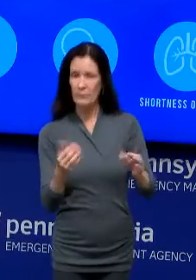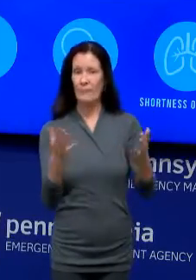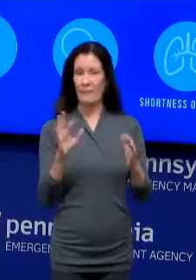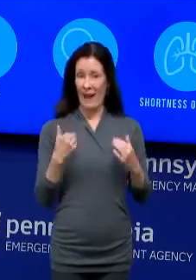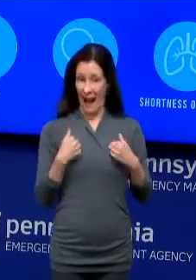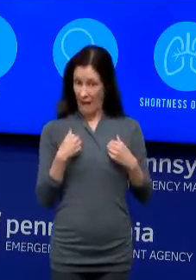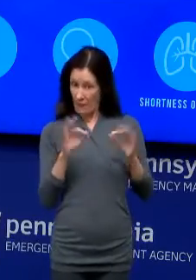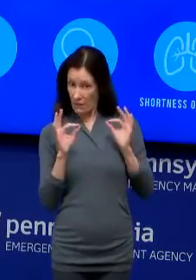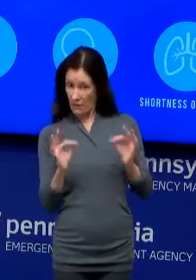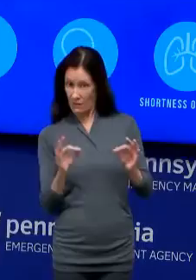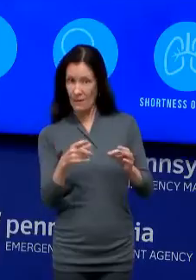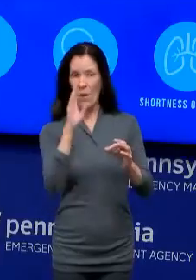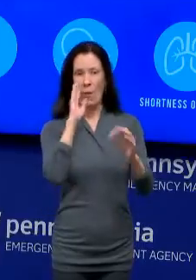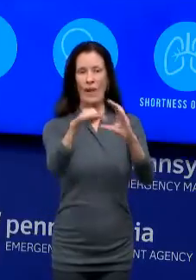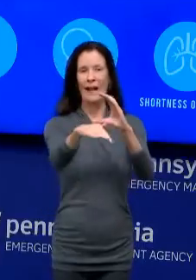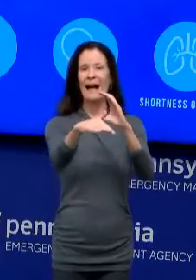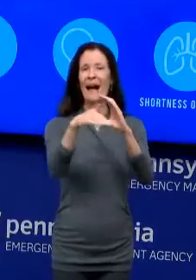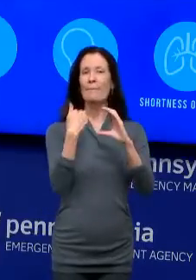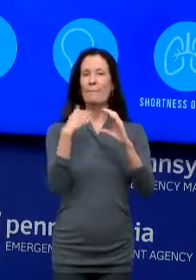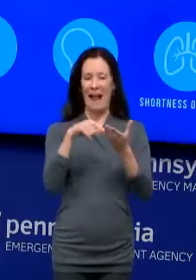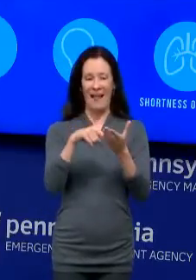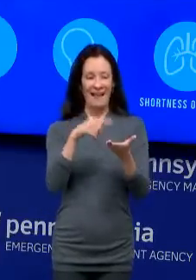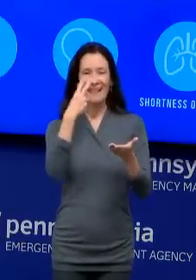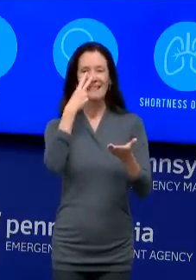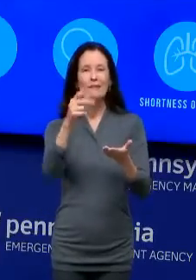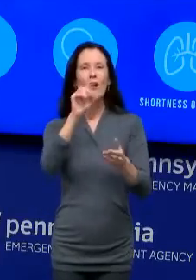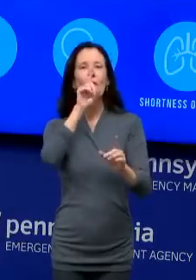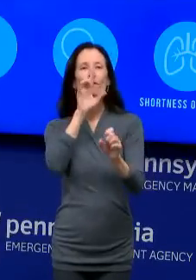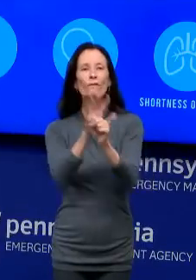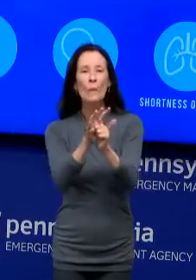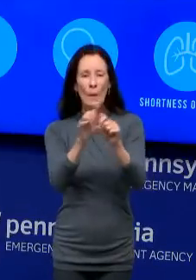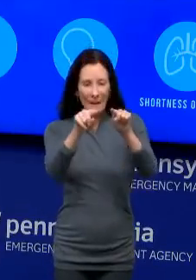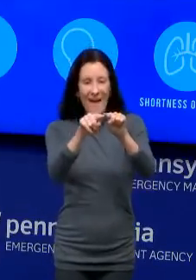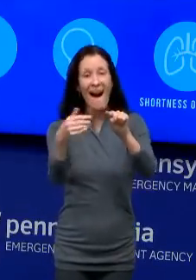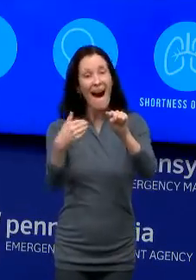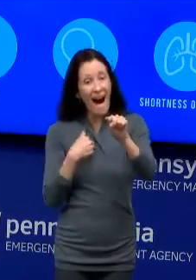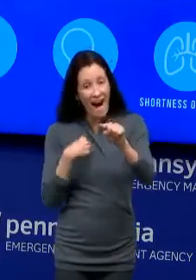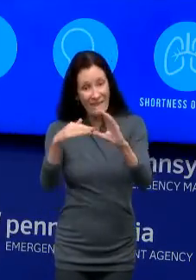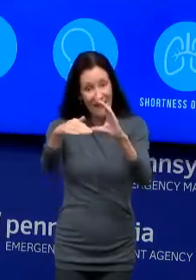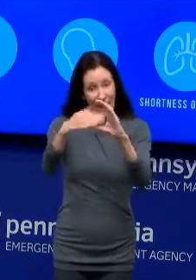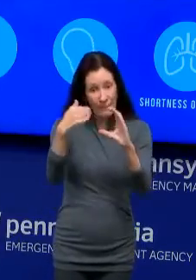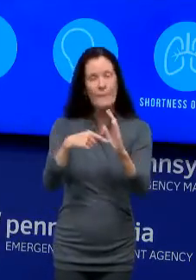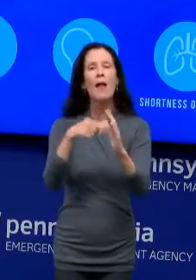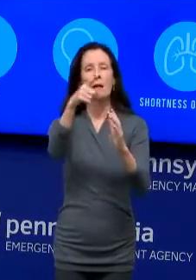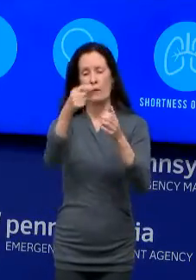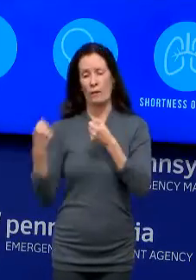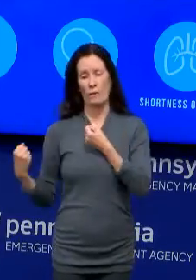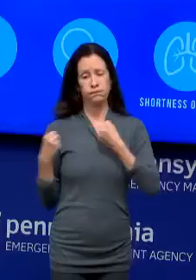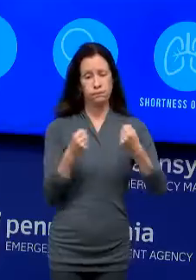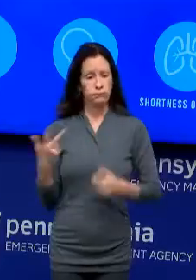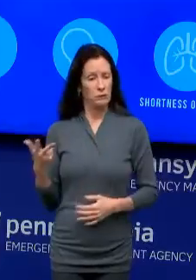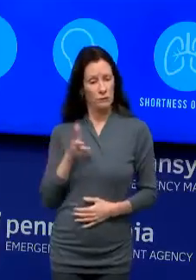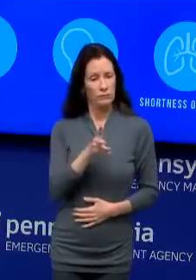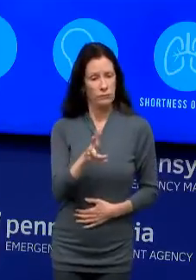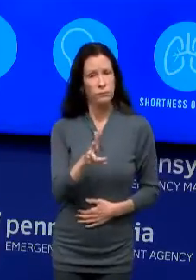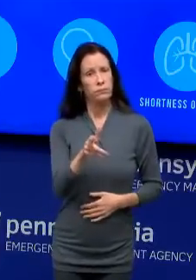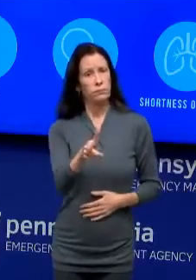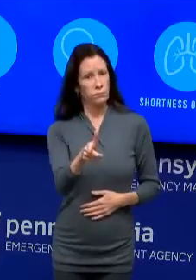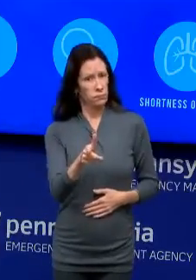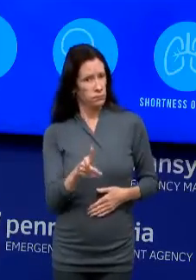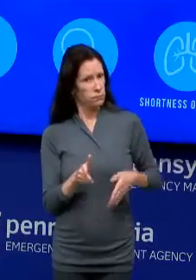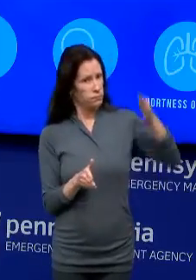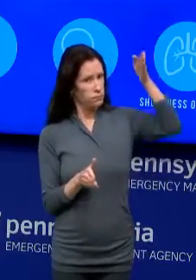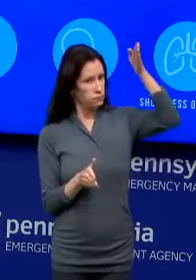email confirmation of your appointment with you to the site. When you travel to the site, you will be directed from the